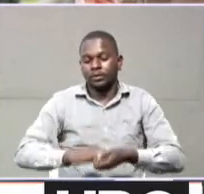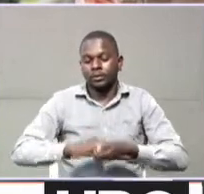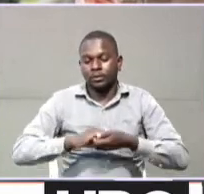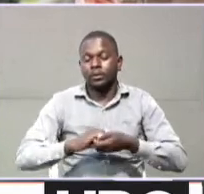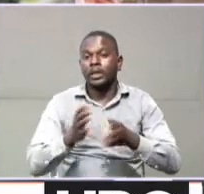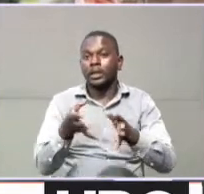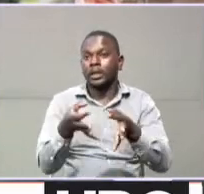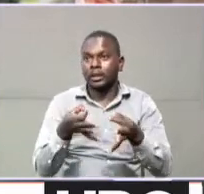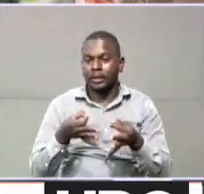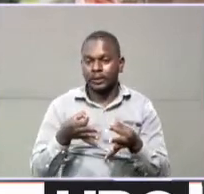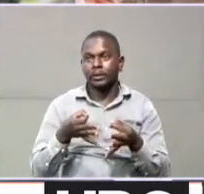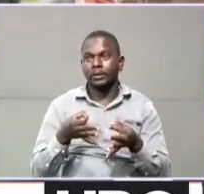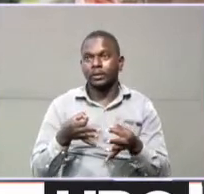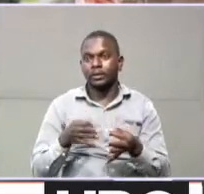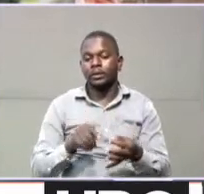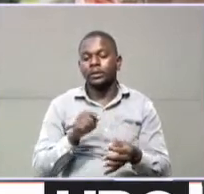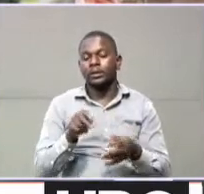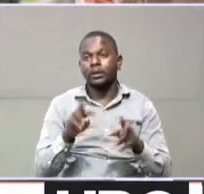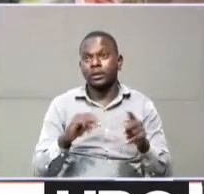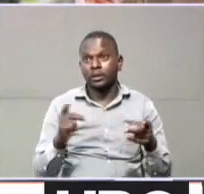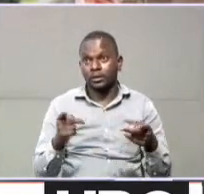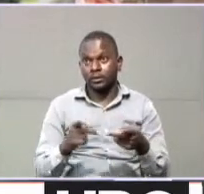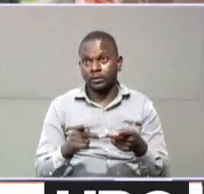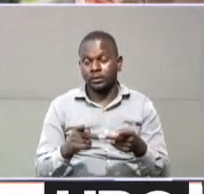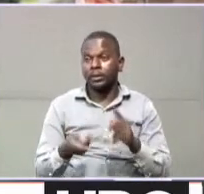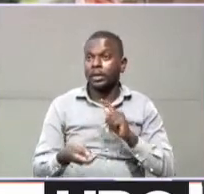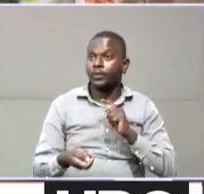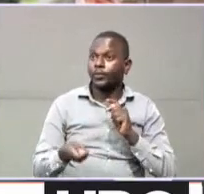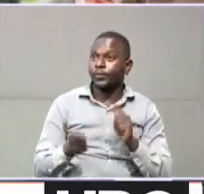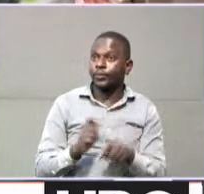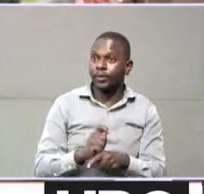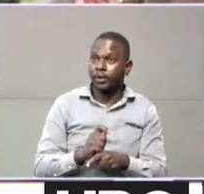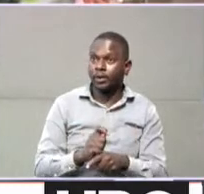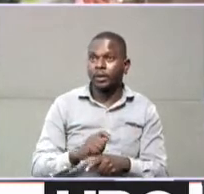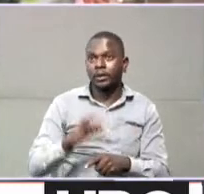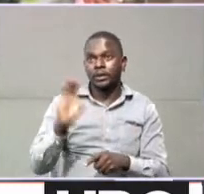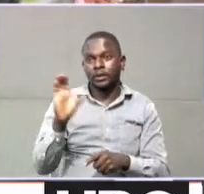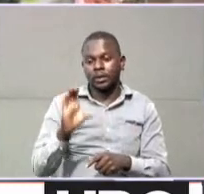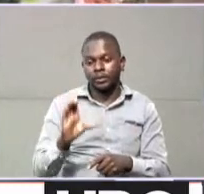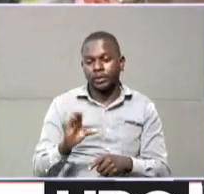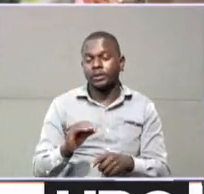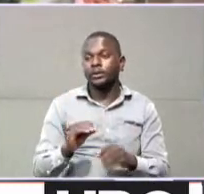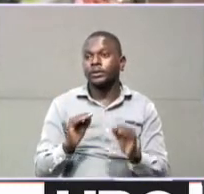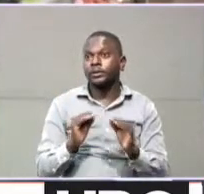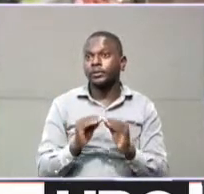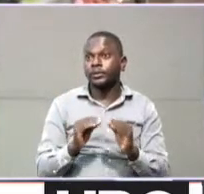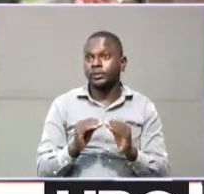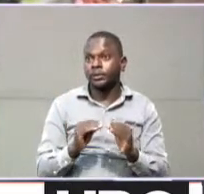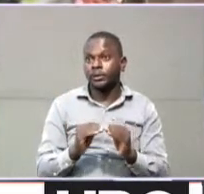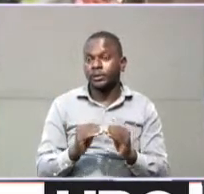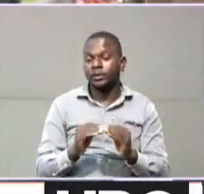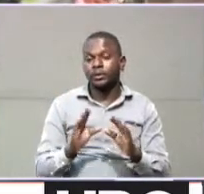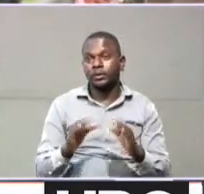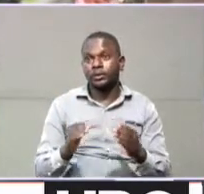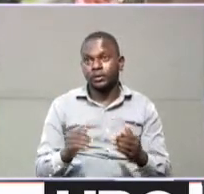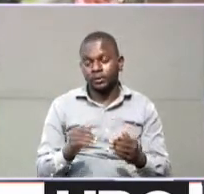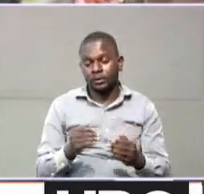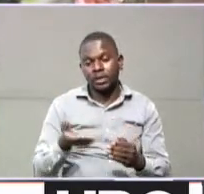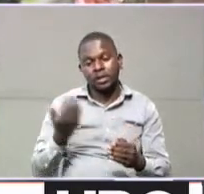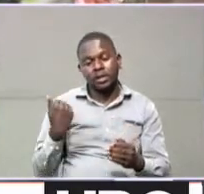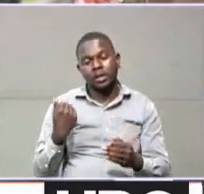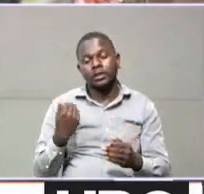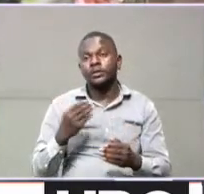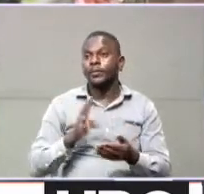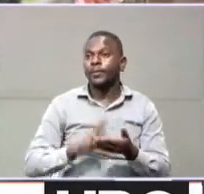account that position has since changed the cabinet seating the cabinet meeting held last